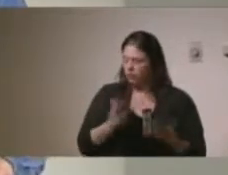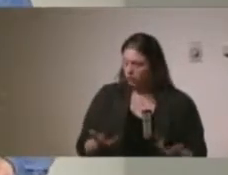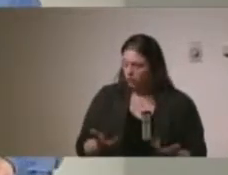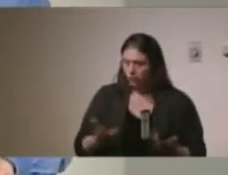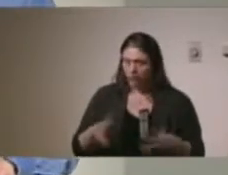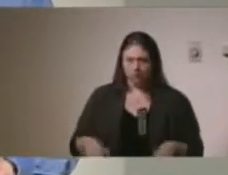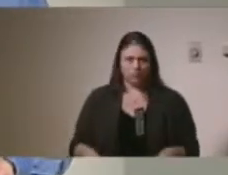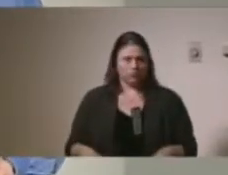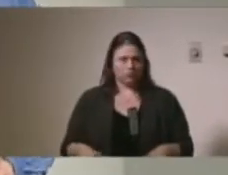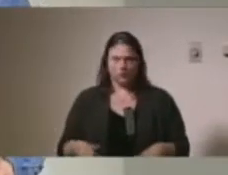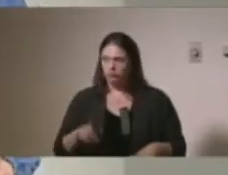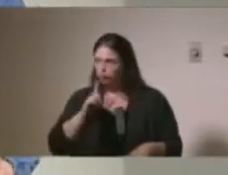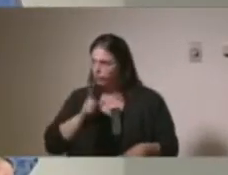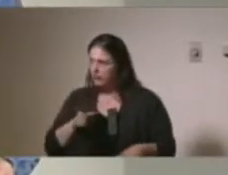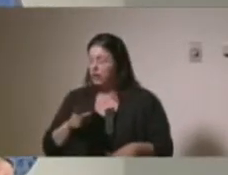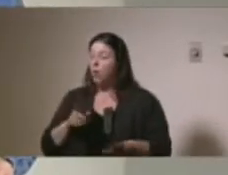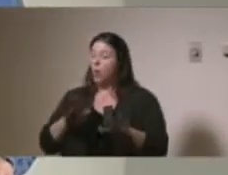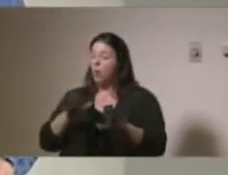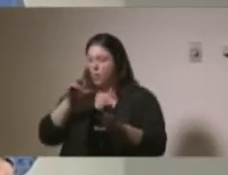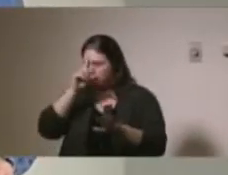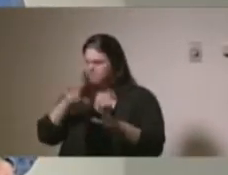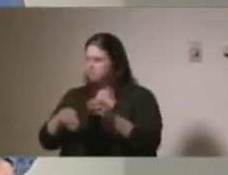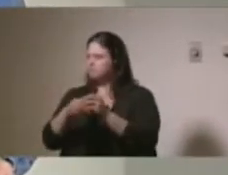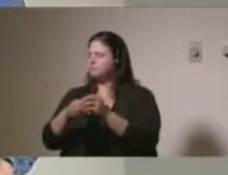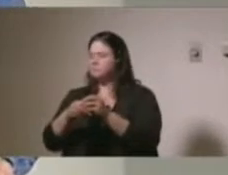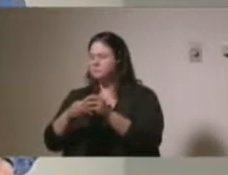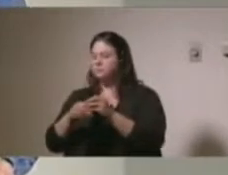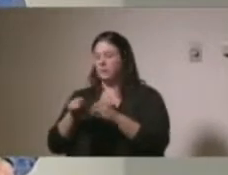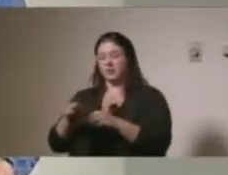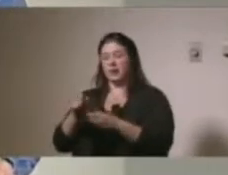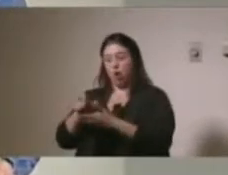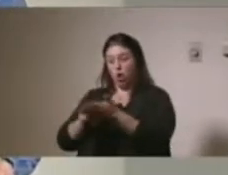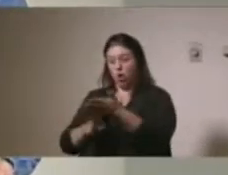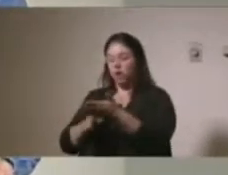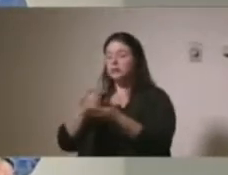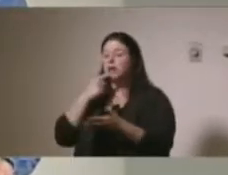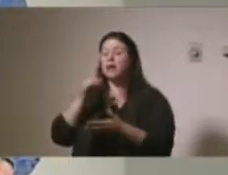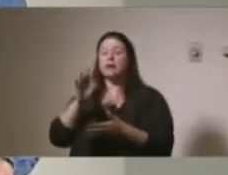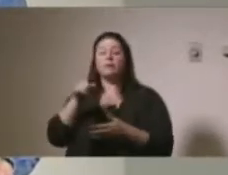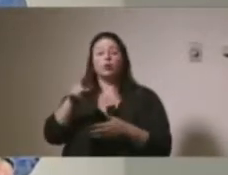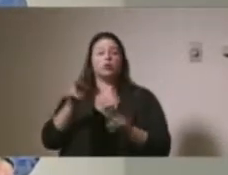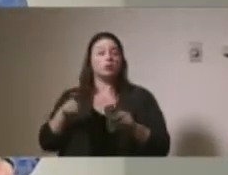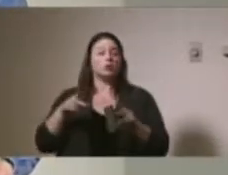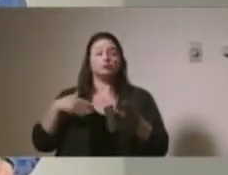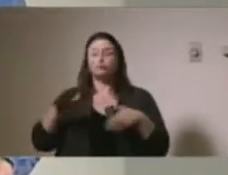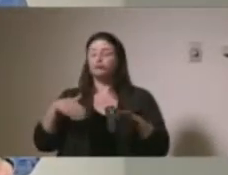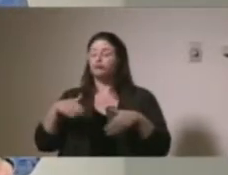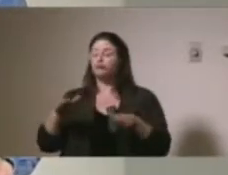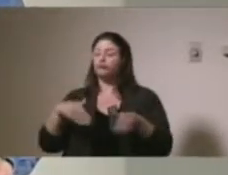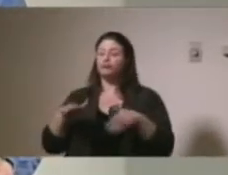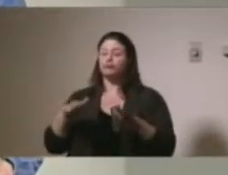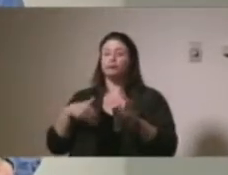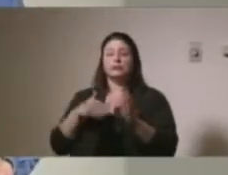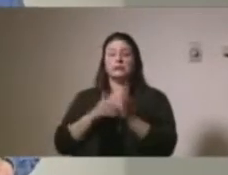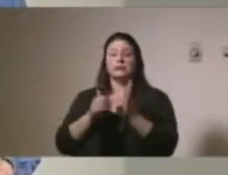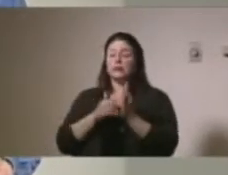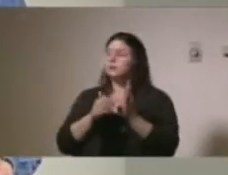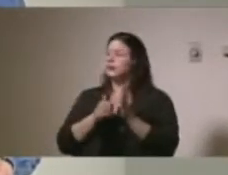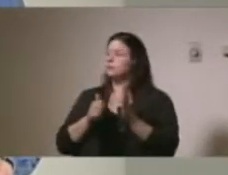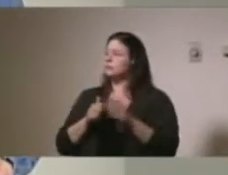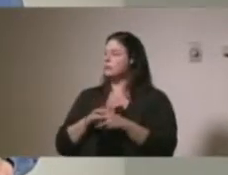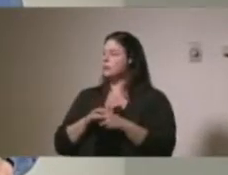and oh, by the way, through this article, it was talking about if you were a citizen walking through the downtown core that you got to run the